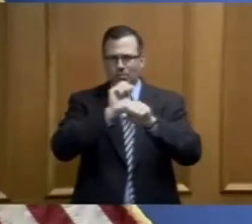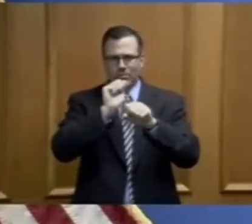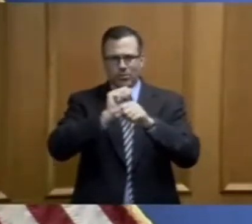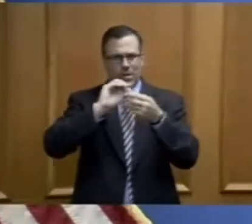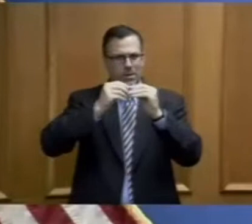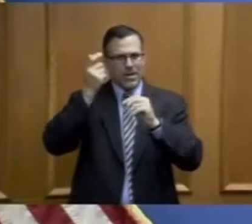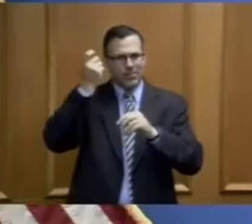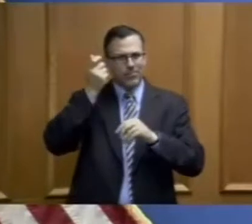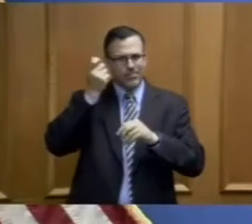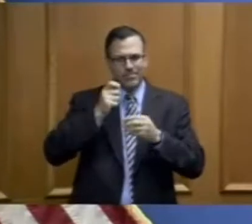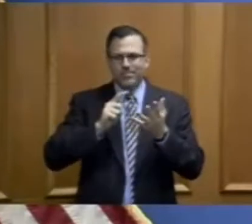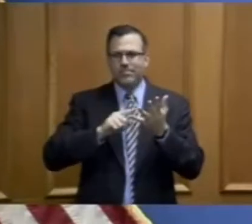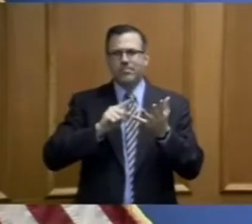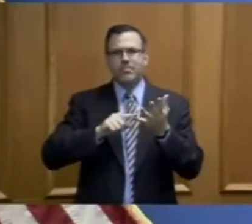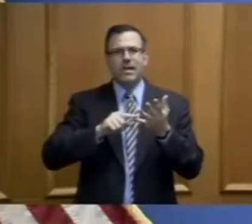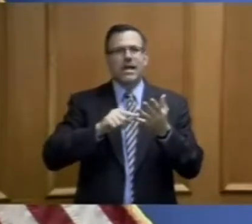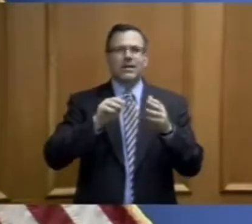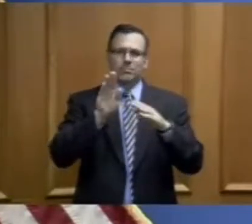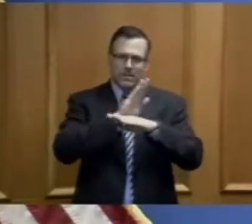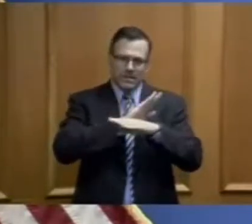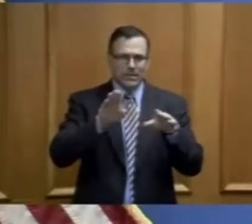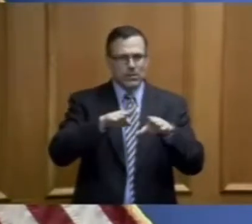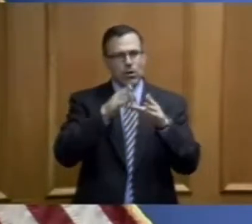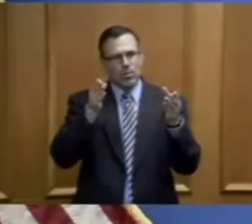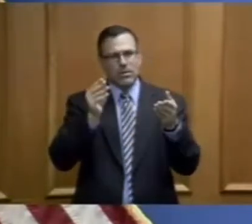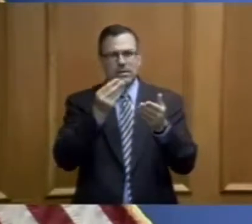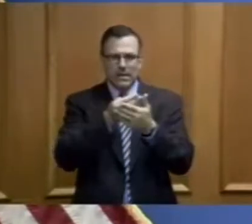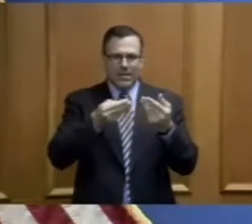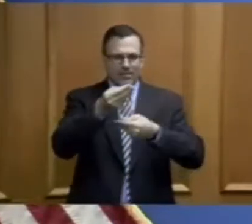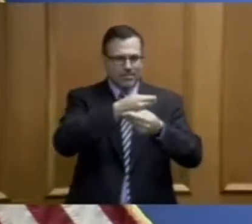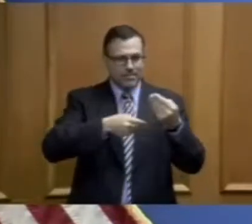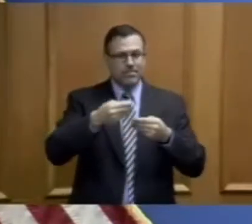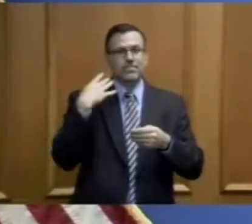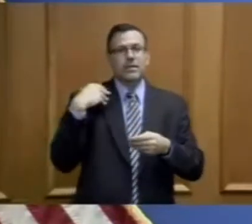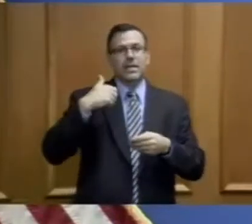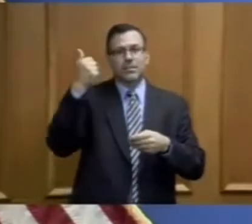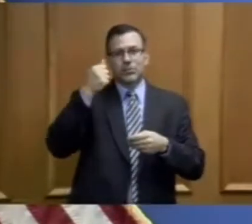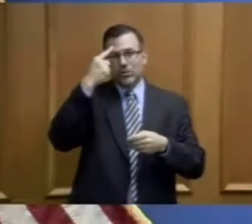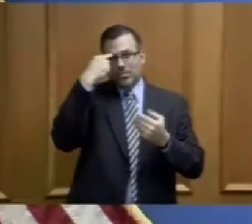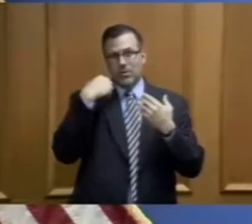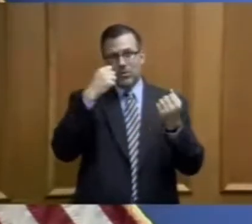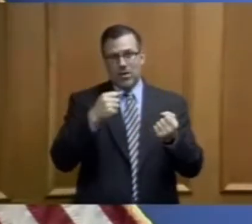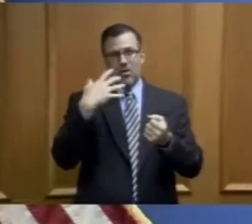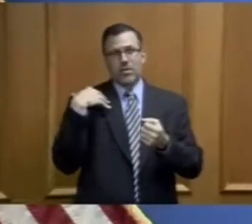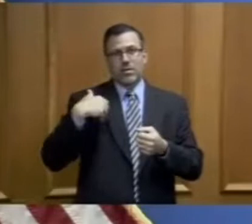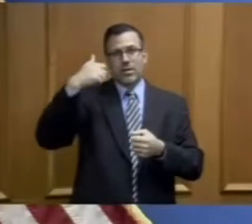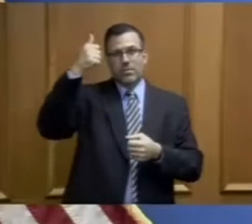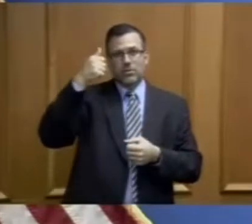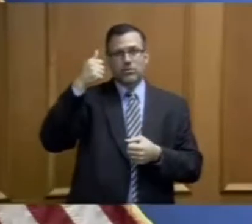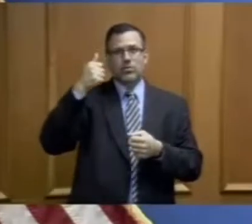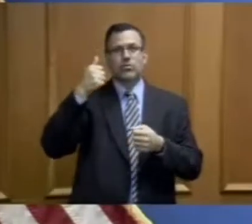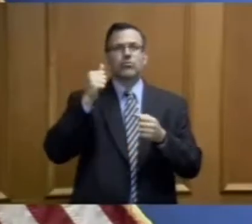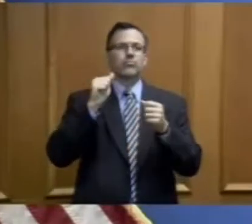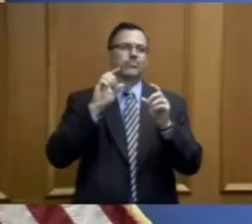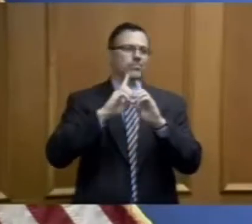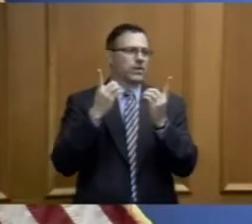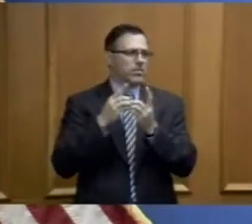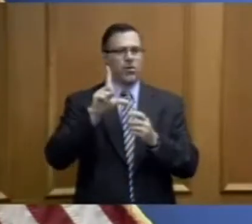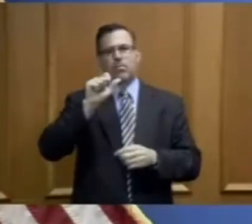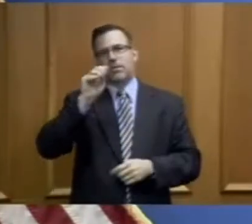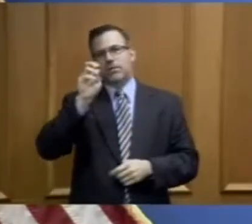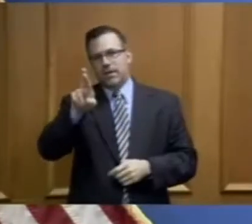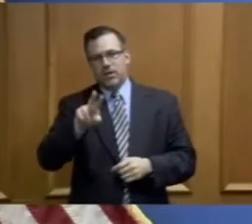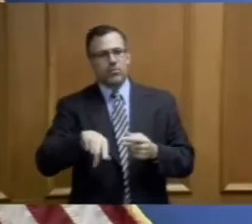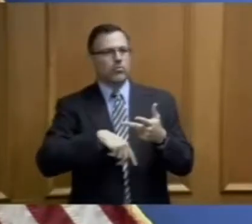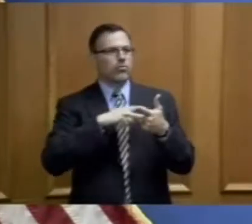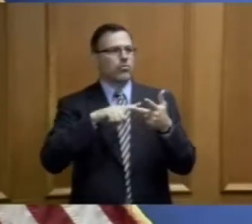economy. So we will have reports from the Commissioner of Mental Health and Substance Abuse, Commissioner from the Department of Labor, and